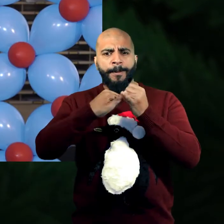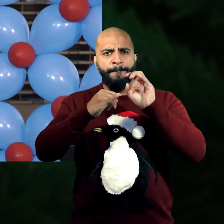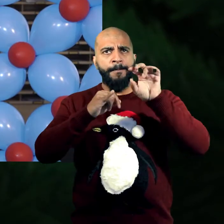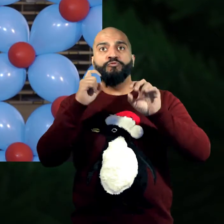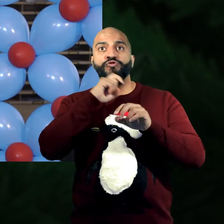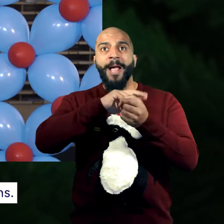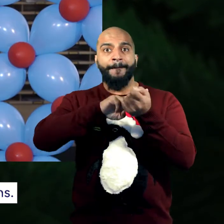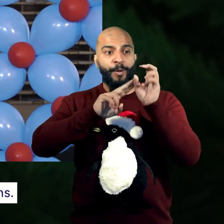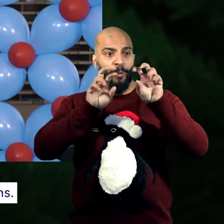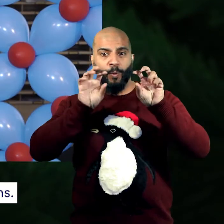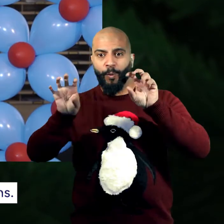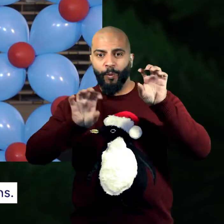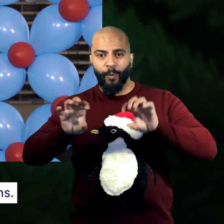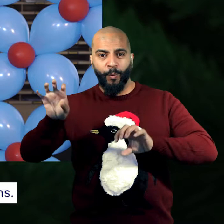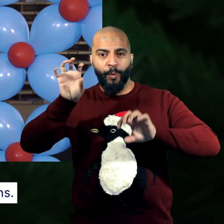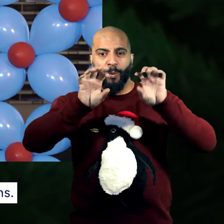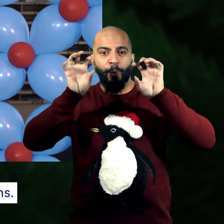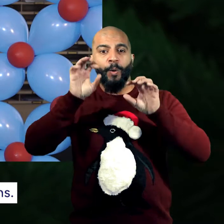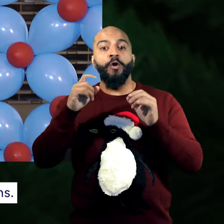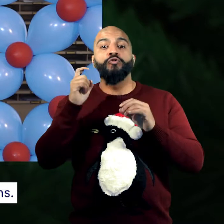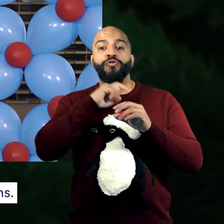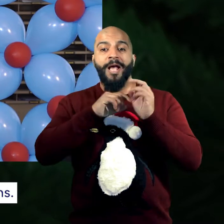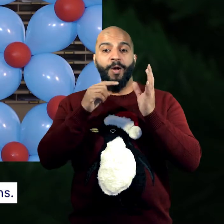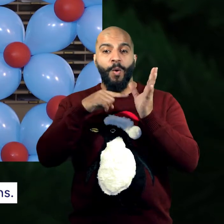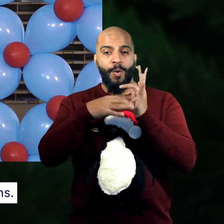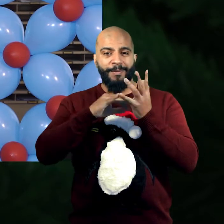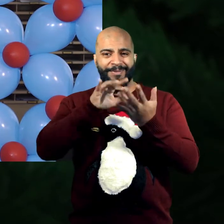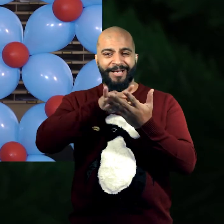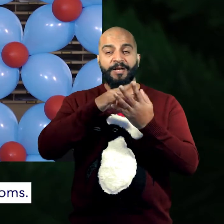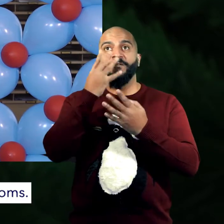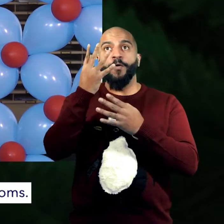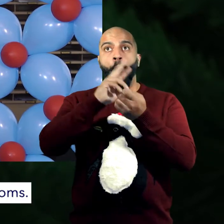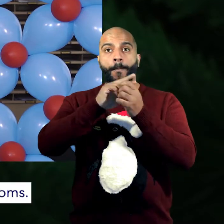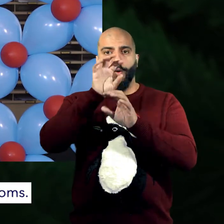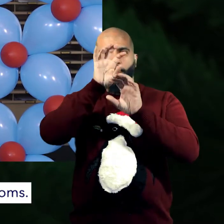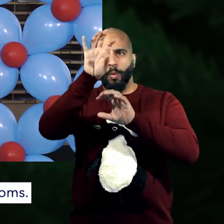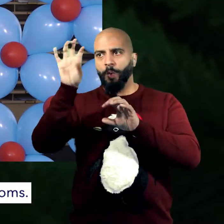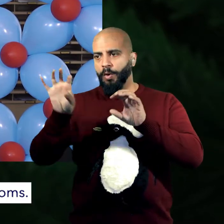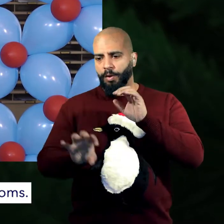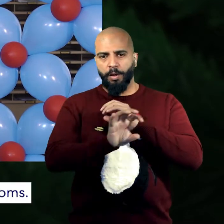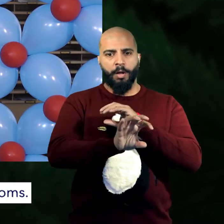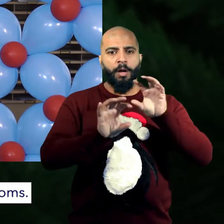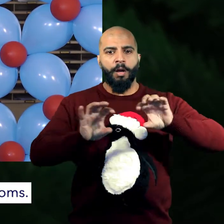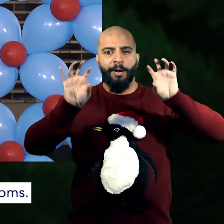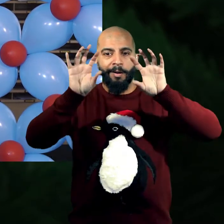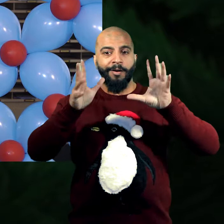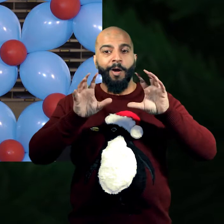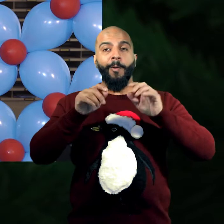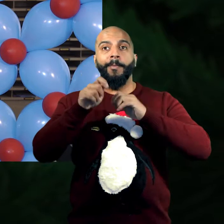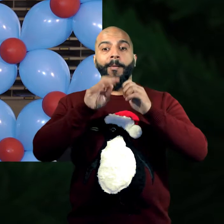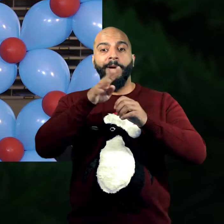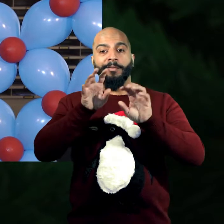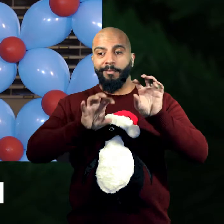blue. Every red atom is connected to 4 blue atoms, and every blue atom is connected to 2 red